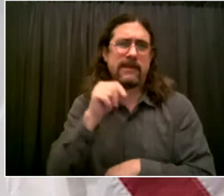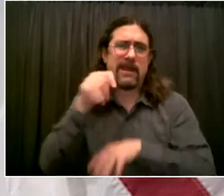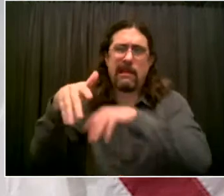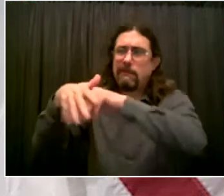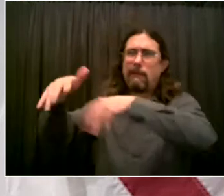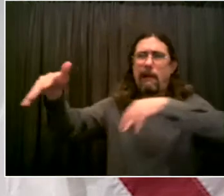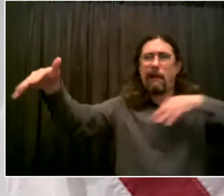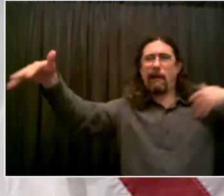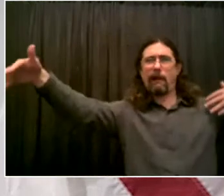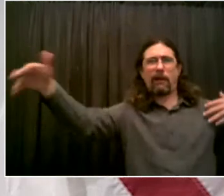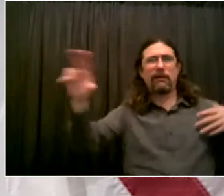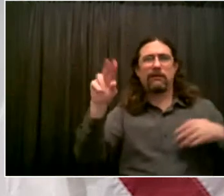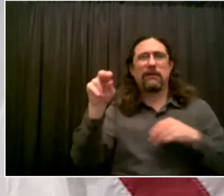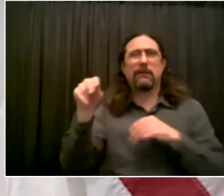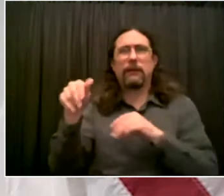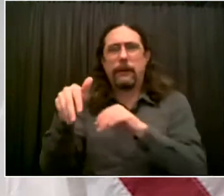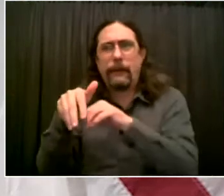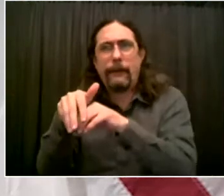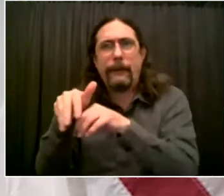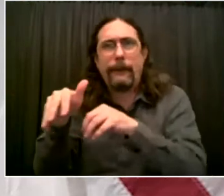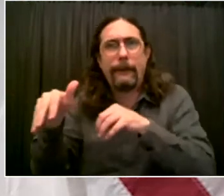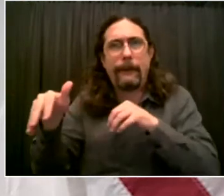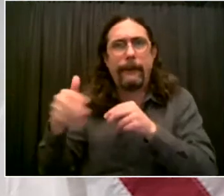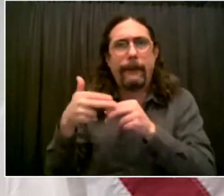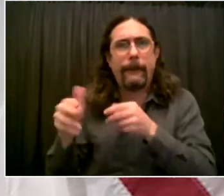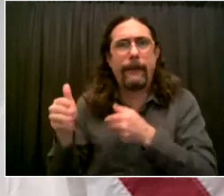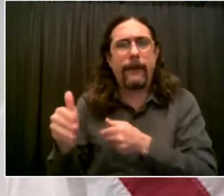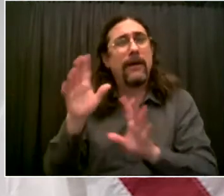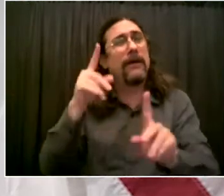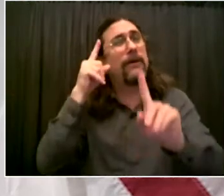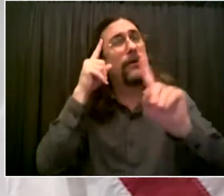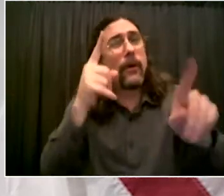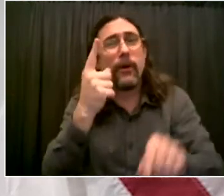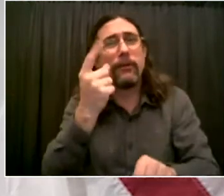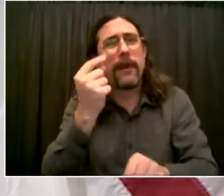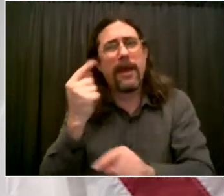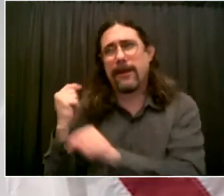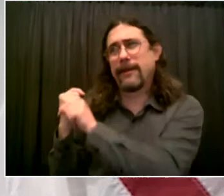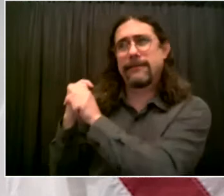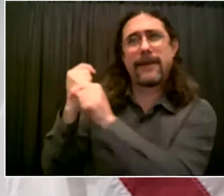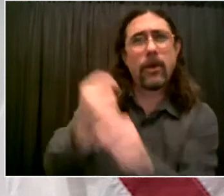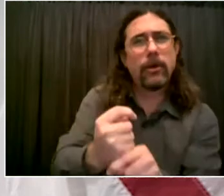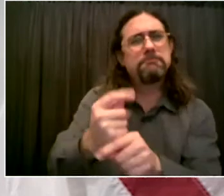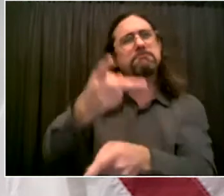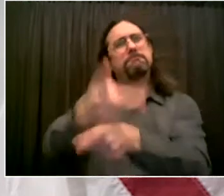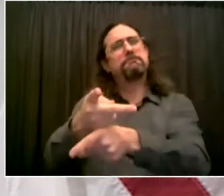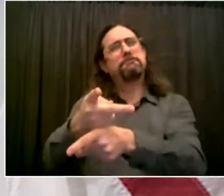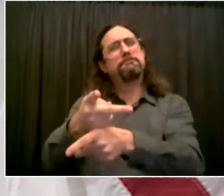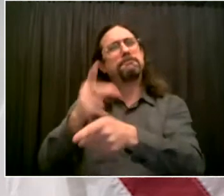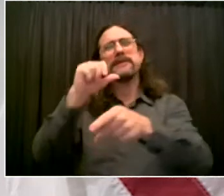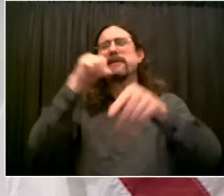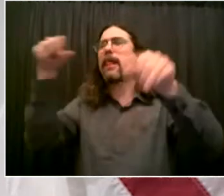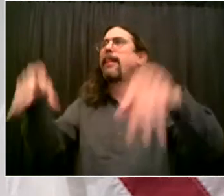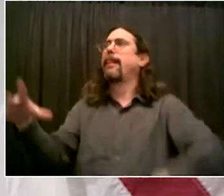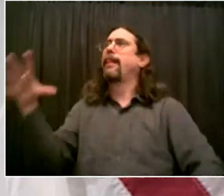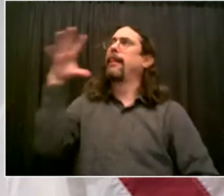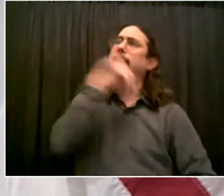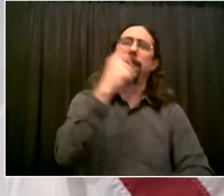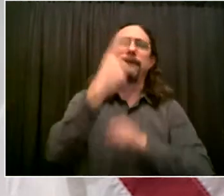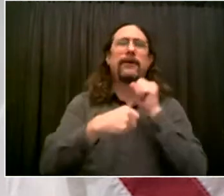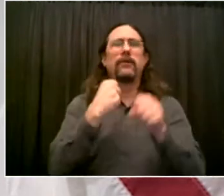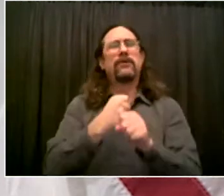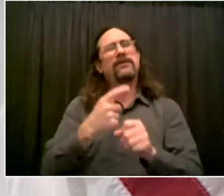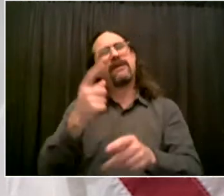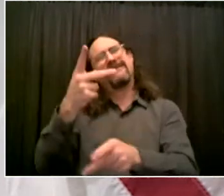folks who put so much of their heart and soul into the parade wanted to make sure there was an unbroken connection to 260 years plus of